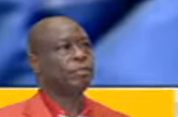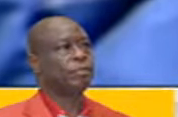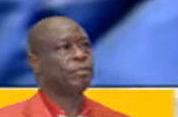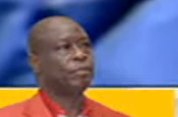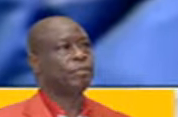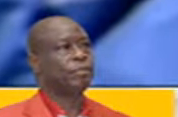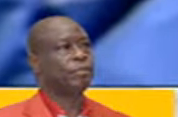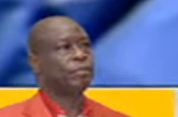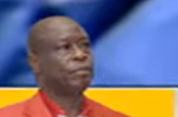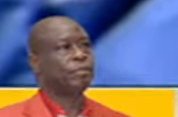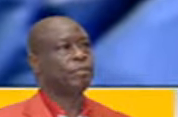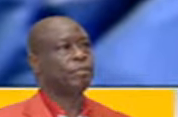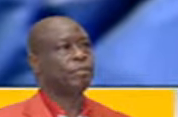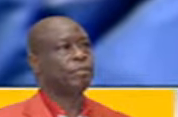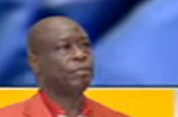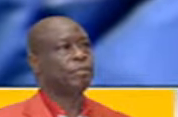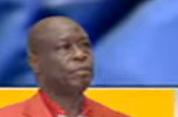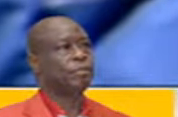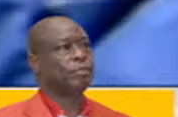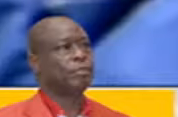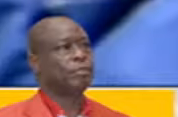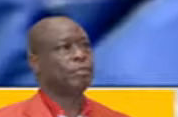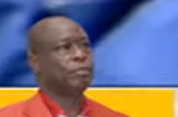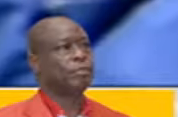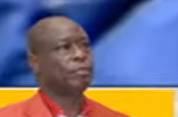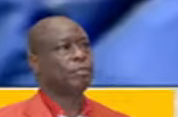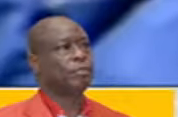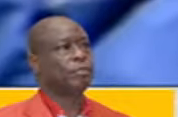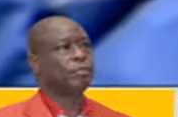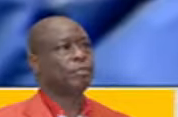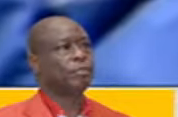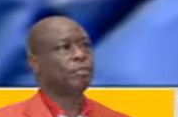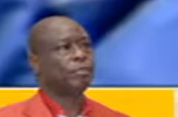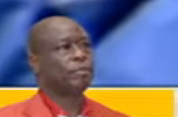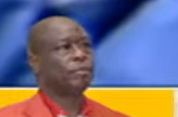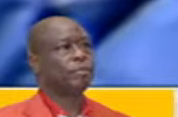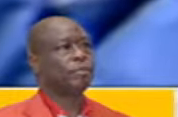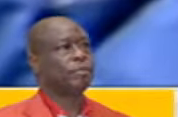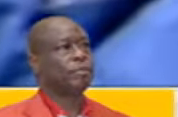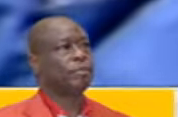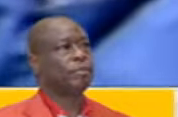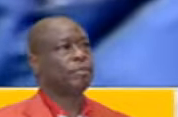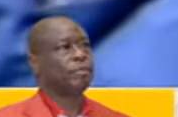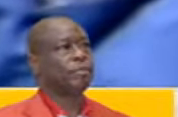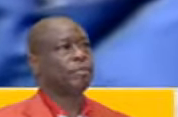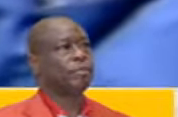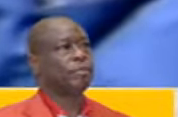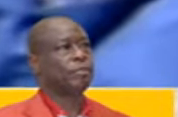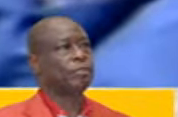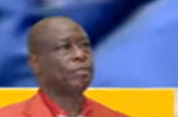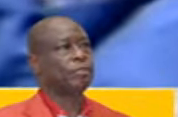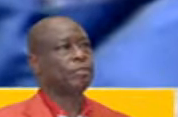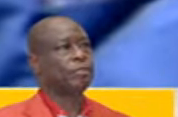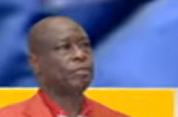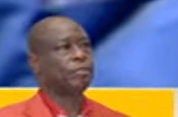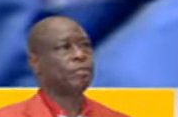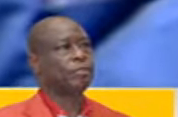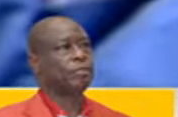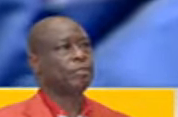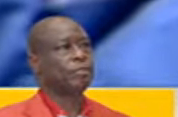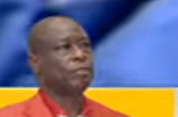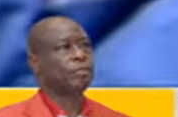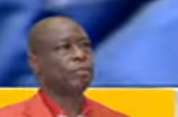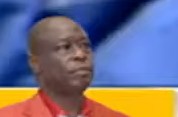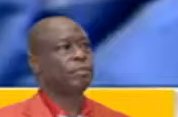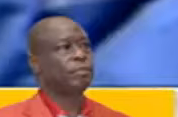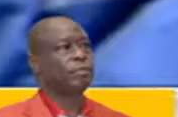created an Article 240 of the Constitution. Yes. And the Deputy President has forum. And like all other ordinary citizens, senators included,